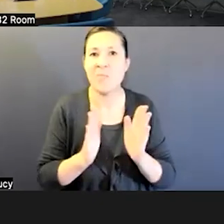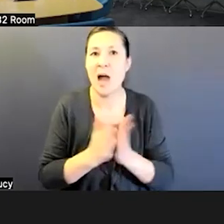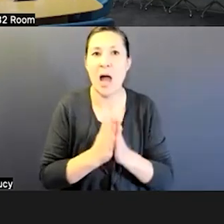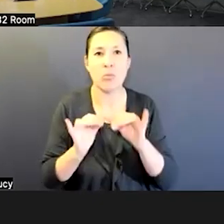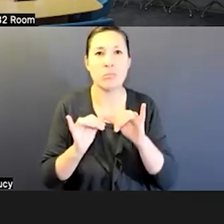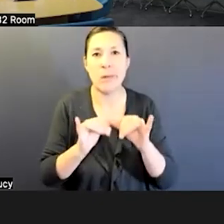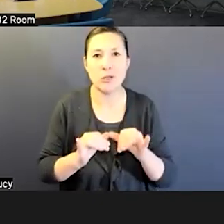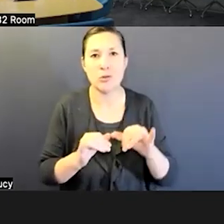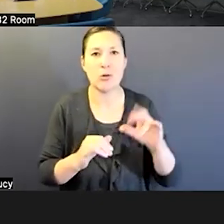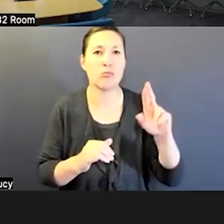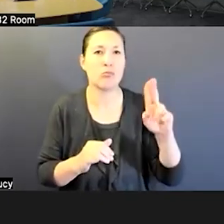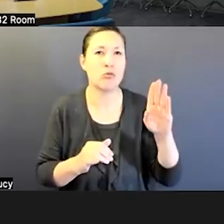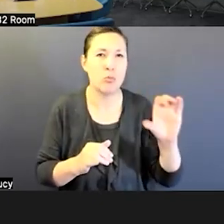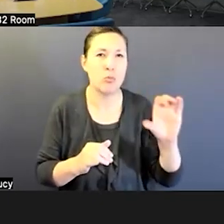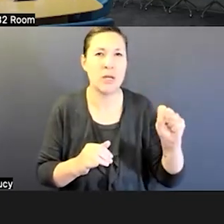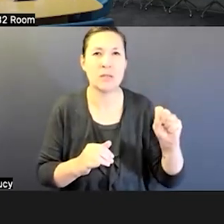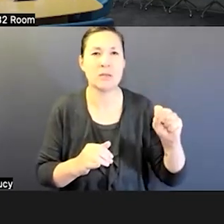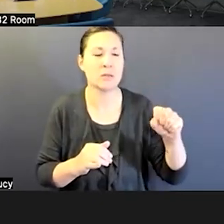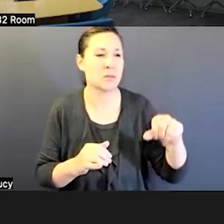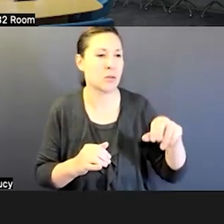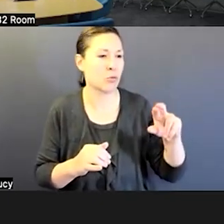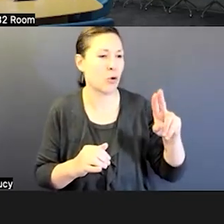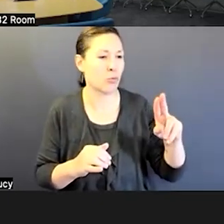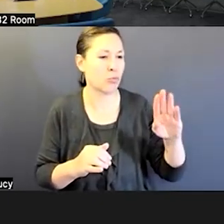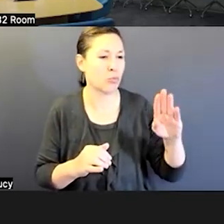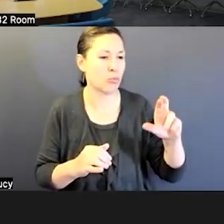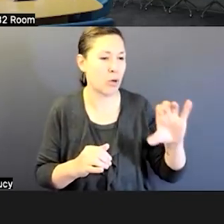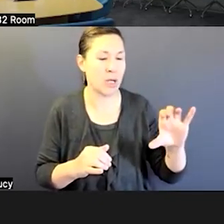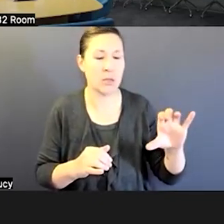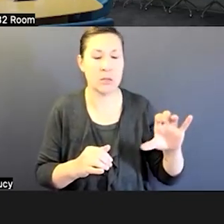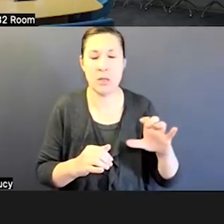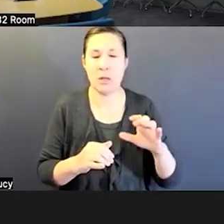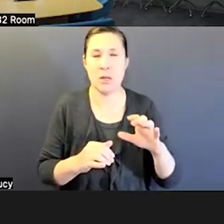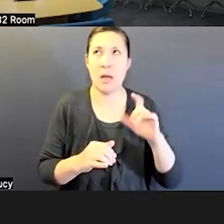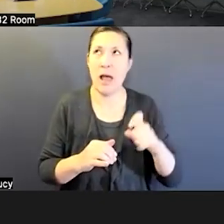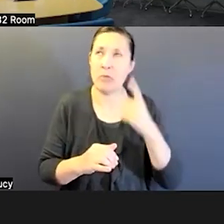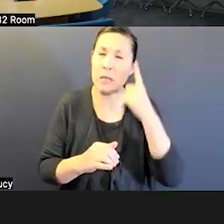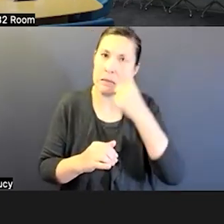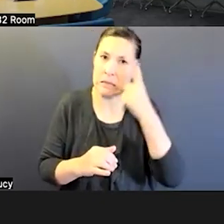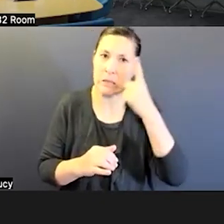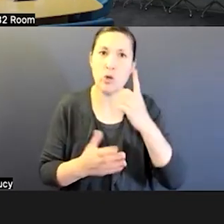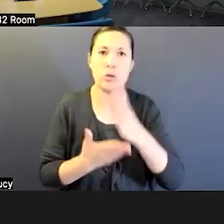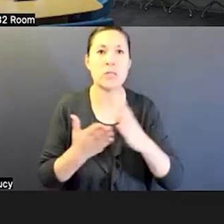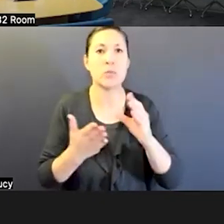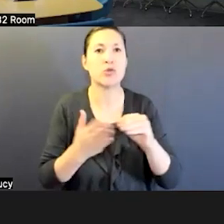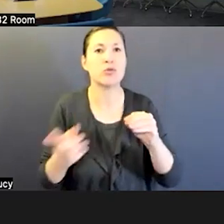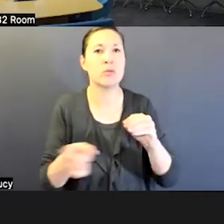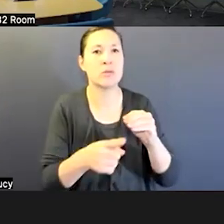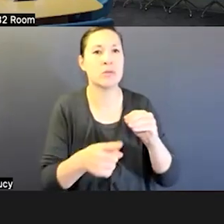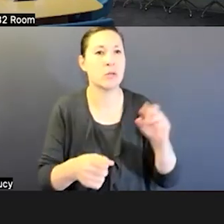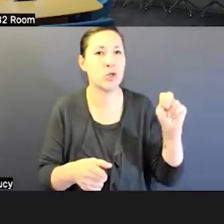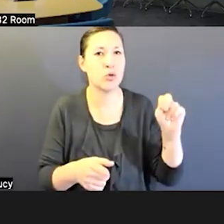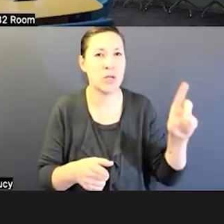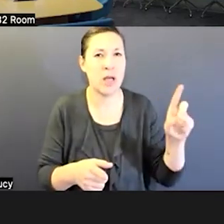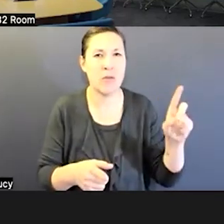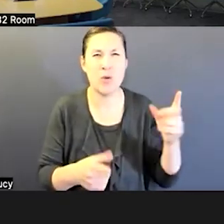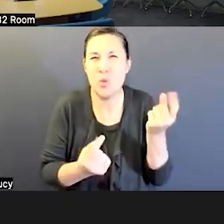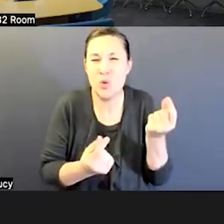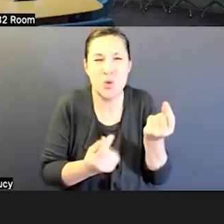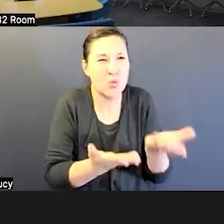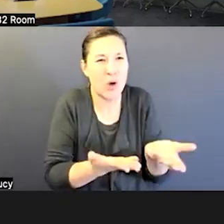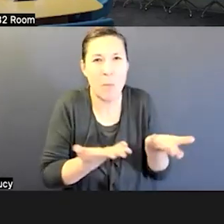take into account the neurodiversity of some of the students, and how do you think about that, or what are